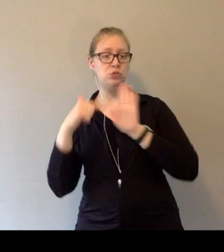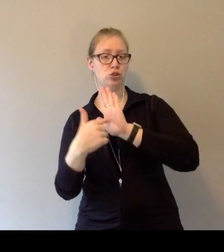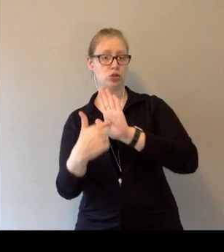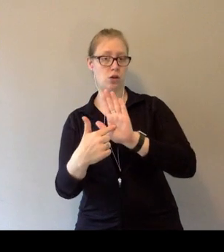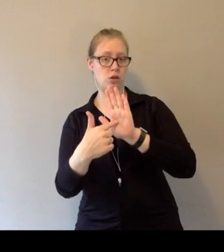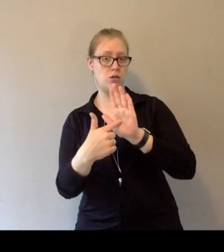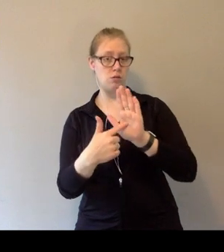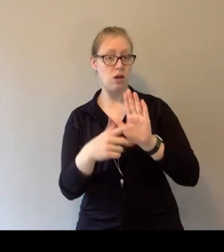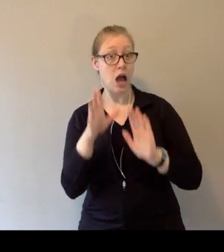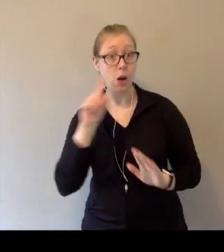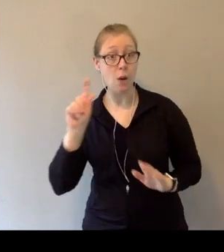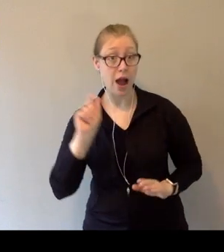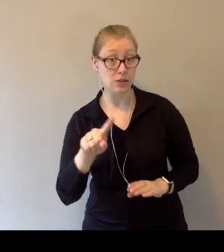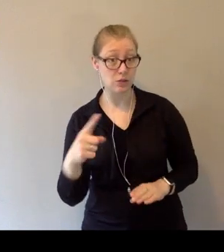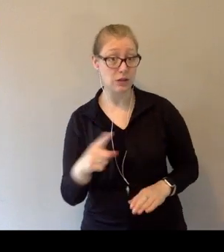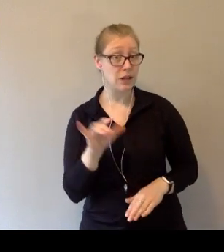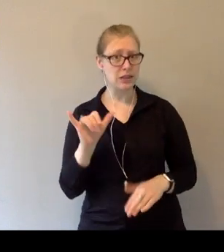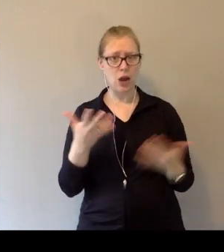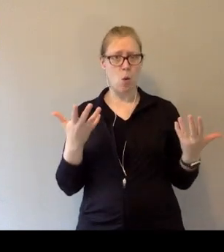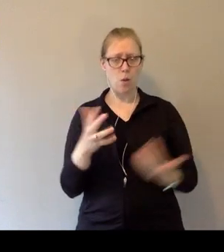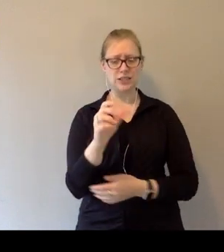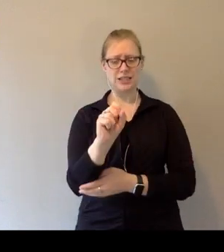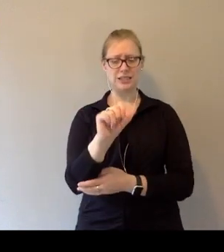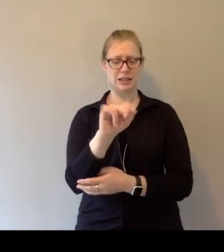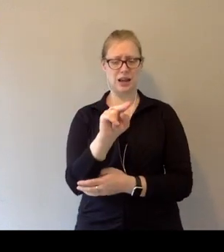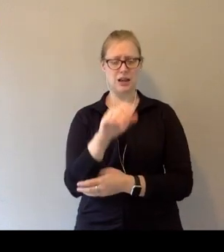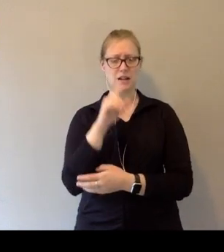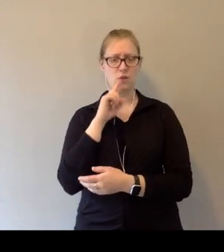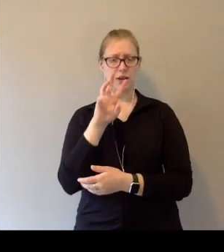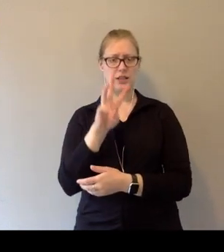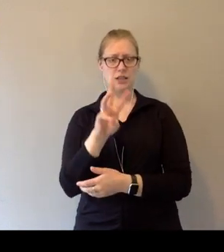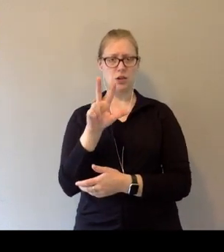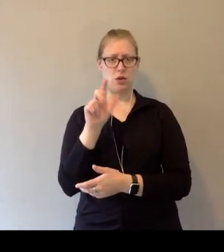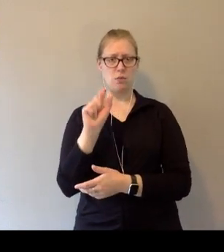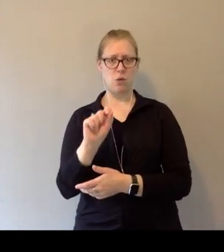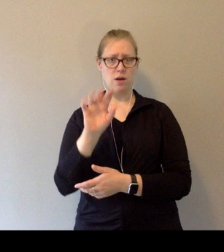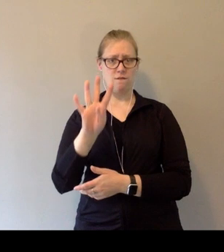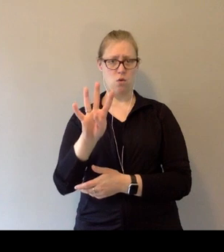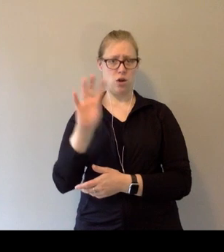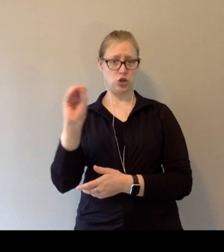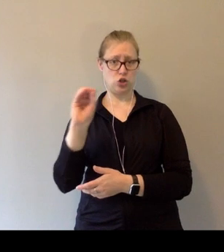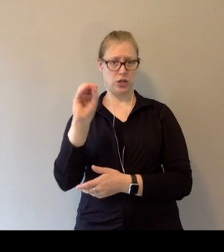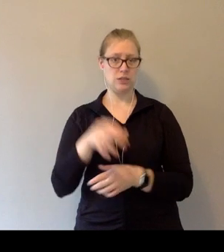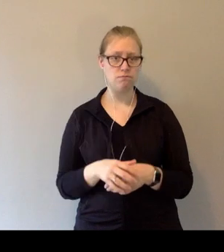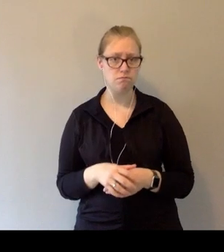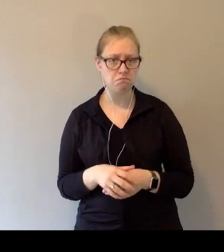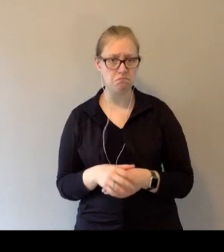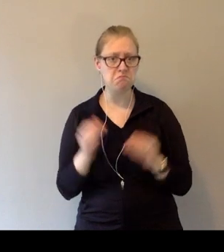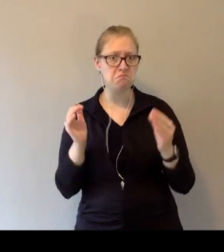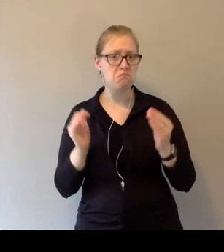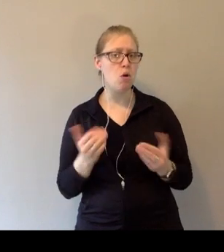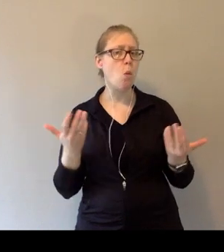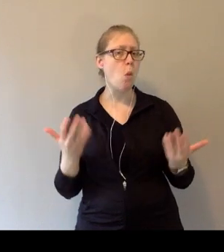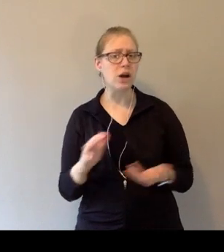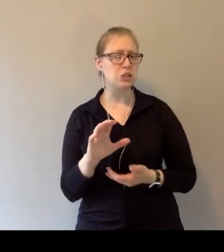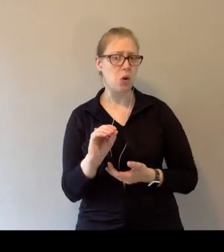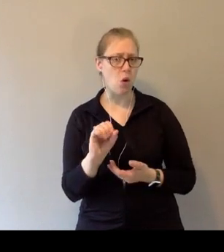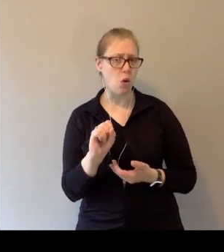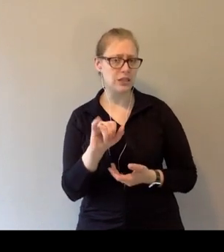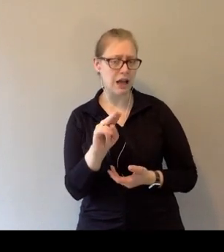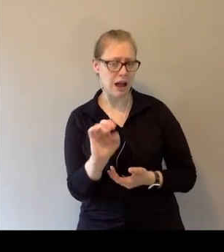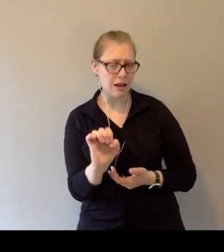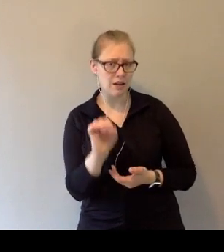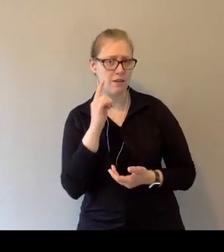like, what is the sine of 63.4 degrees? What is the cosine of